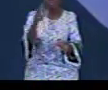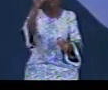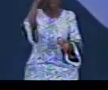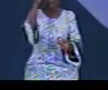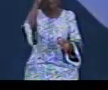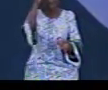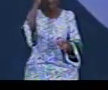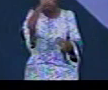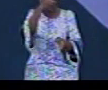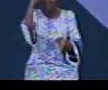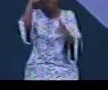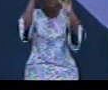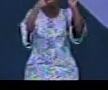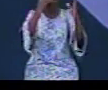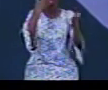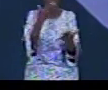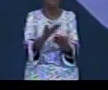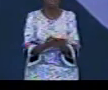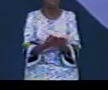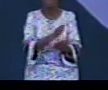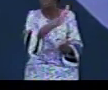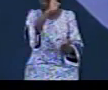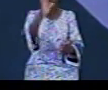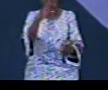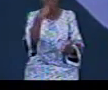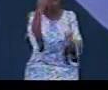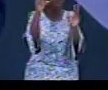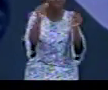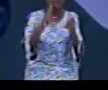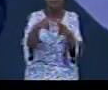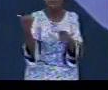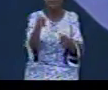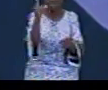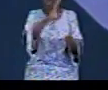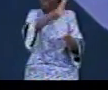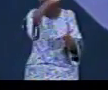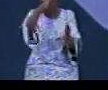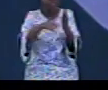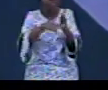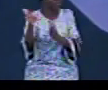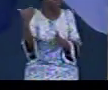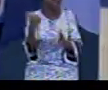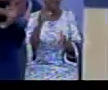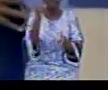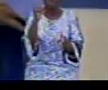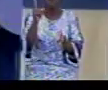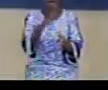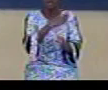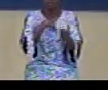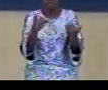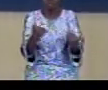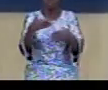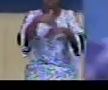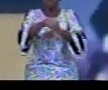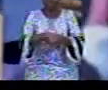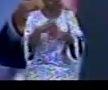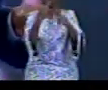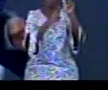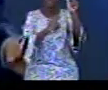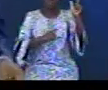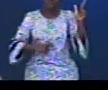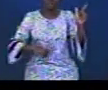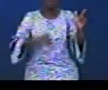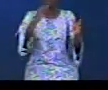because he's good. He never said no to anyone. He never rejected anyone. And tonight, the Lord